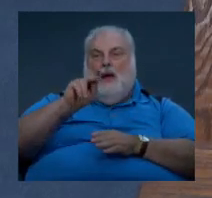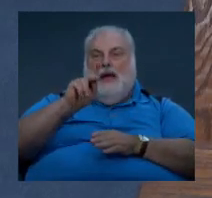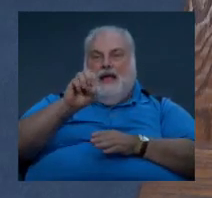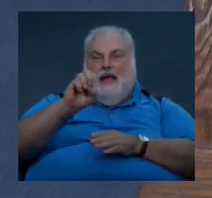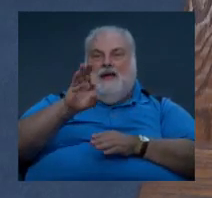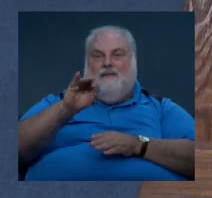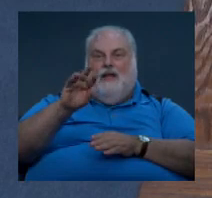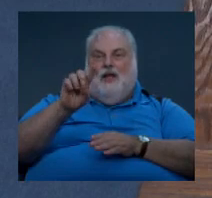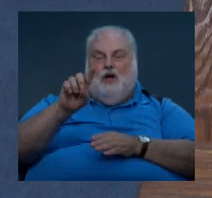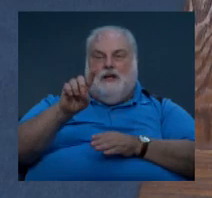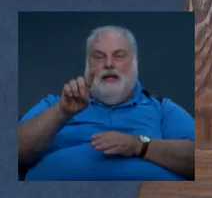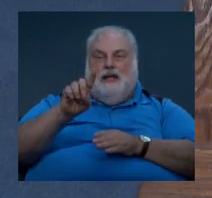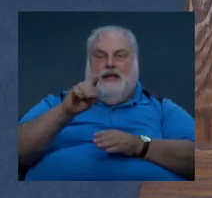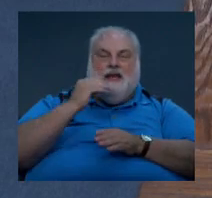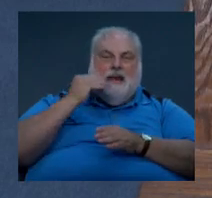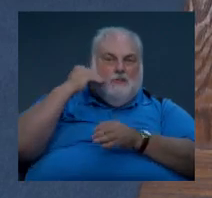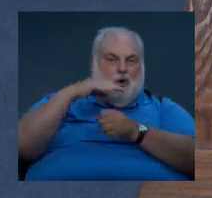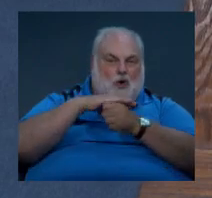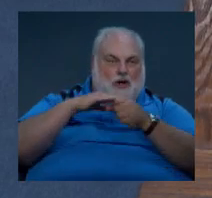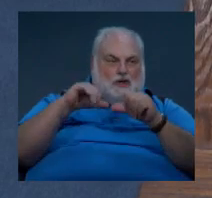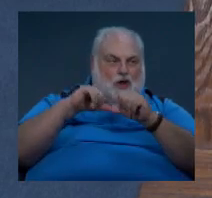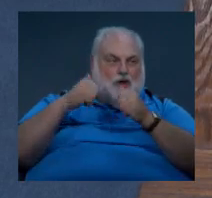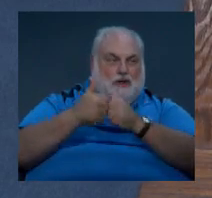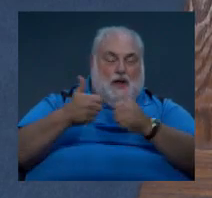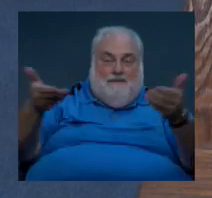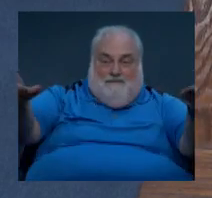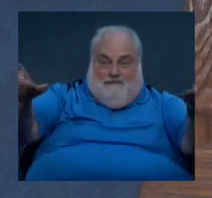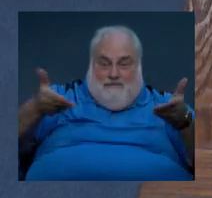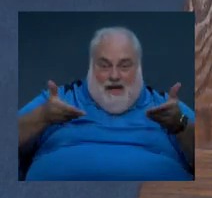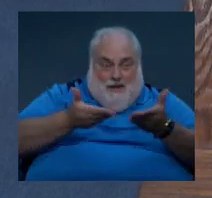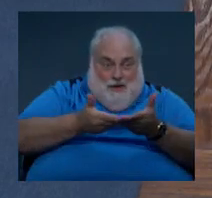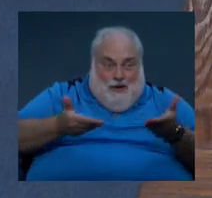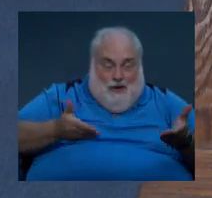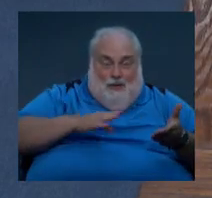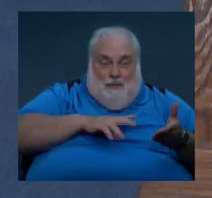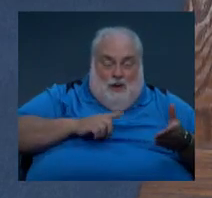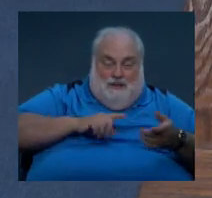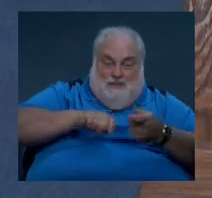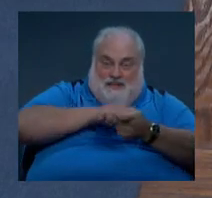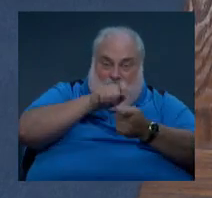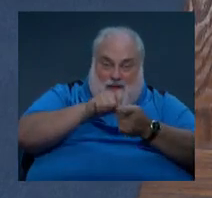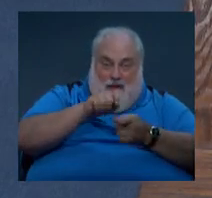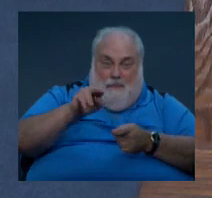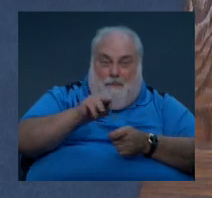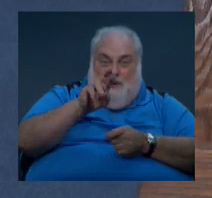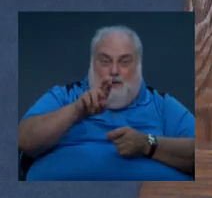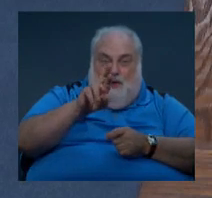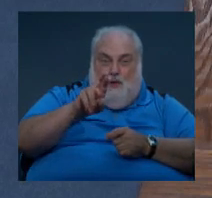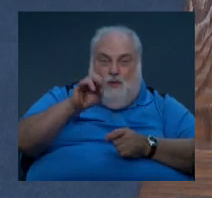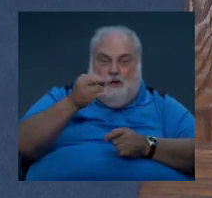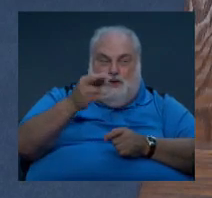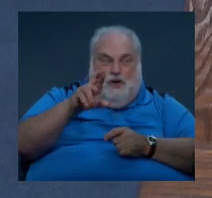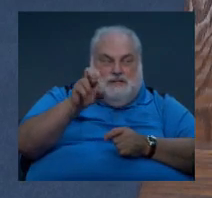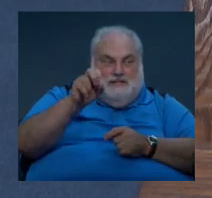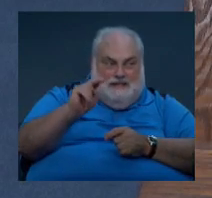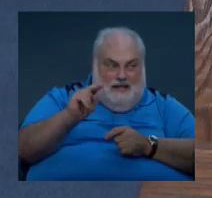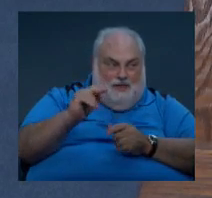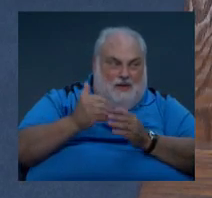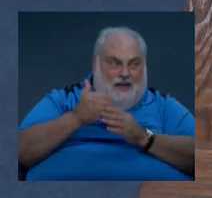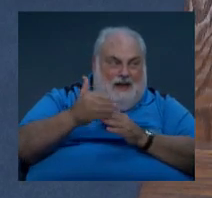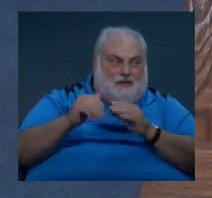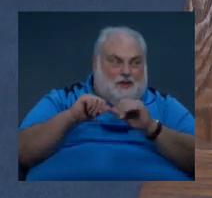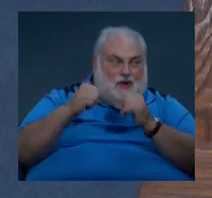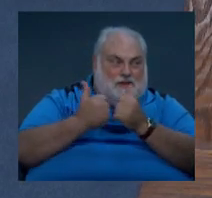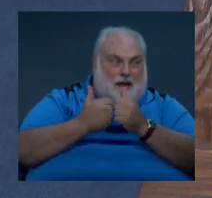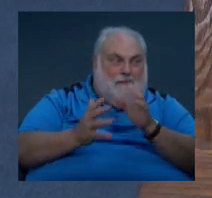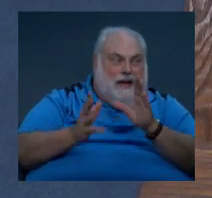would just like to invite the board, especially City Director, Mr. Richardson, and the police chief to our next